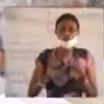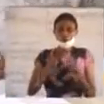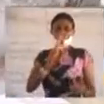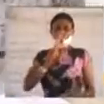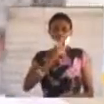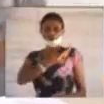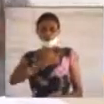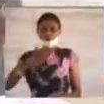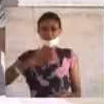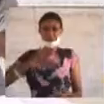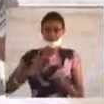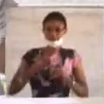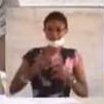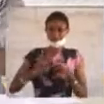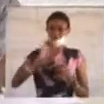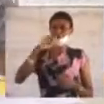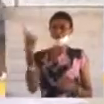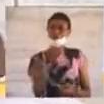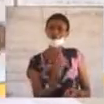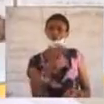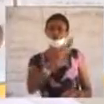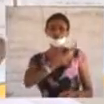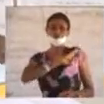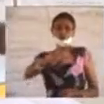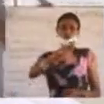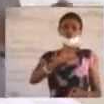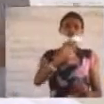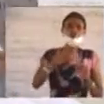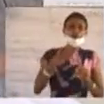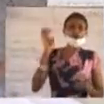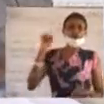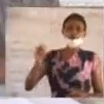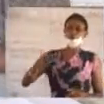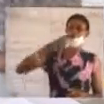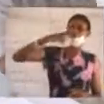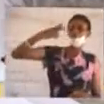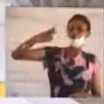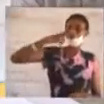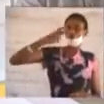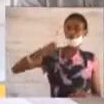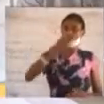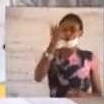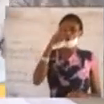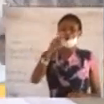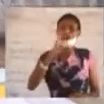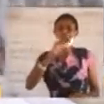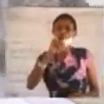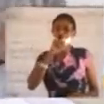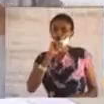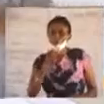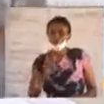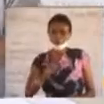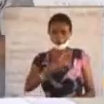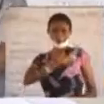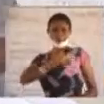Because of that, I'm sure John told me that what he used to enhance himself is this. Since